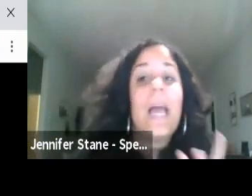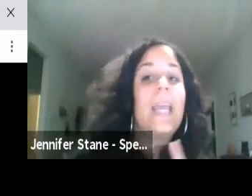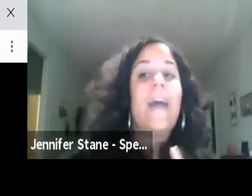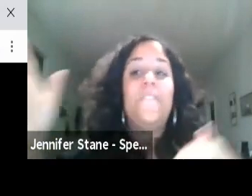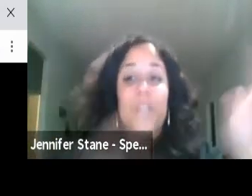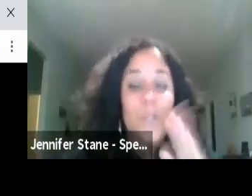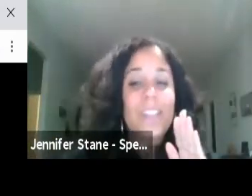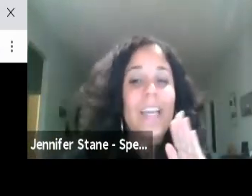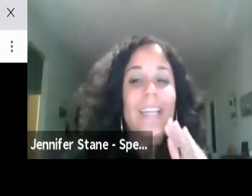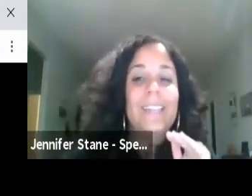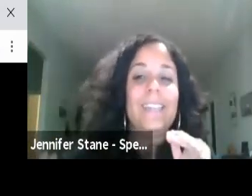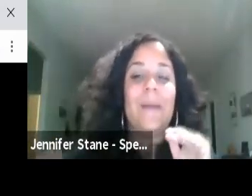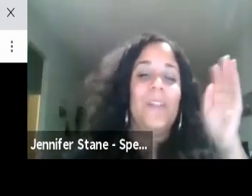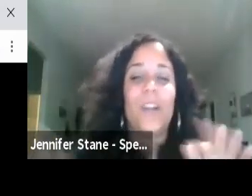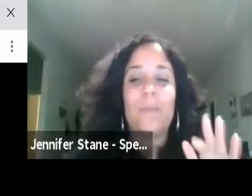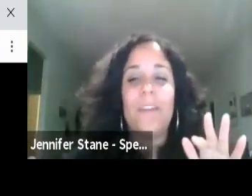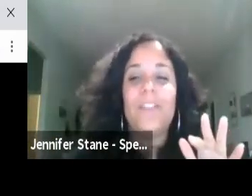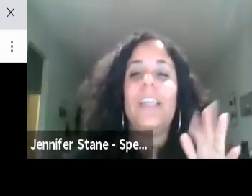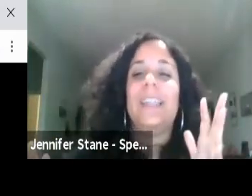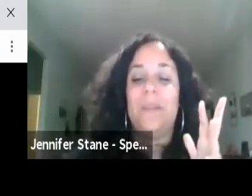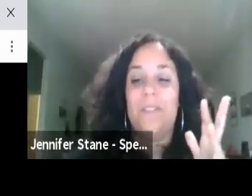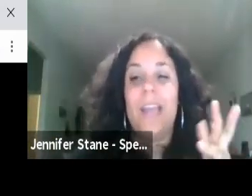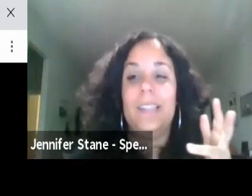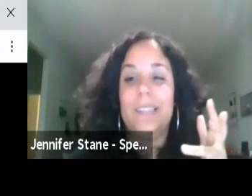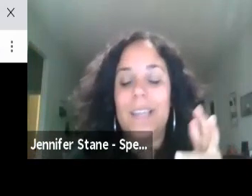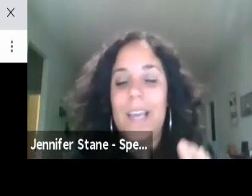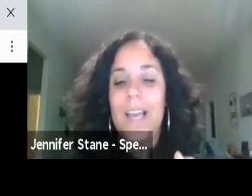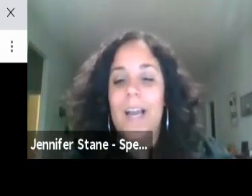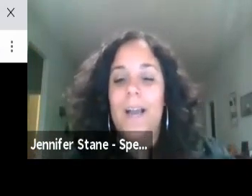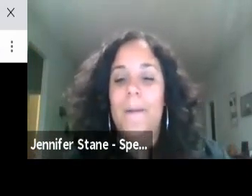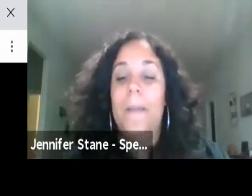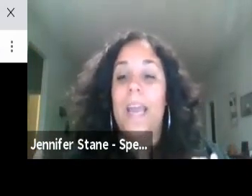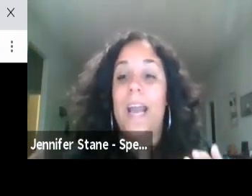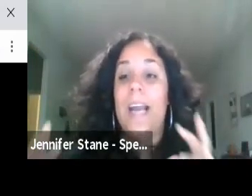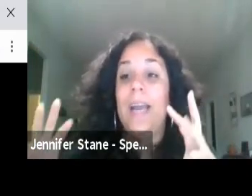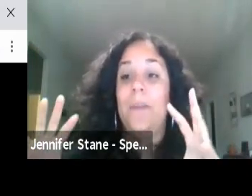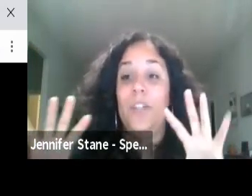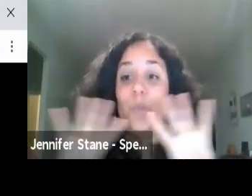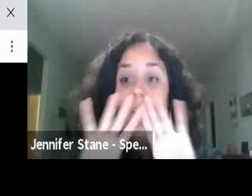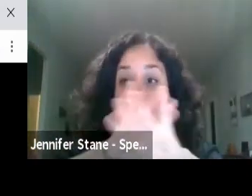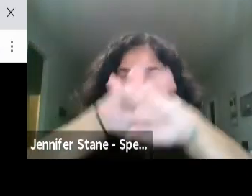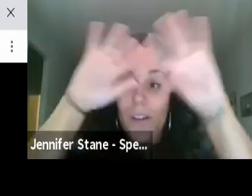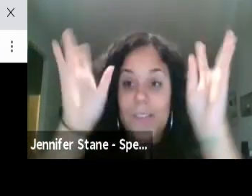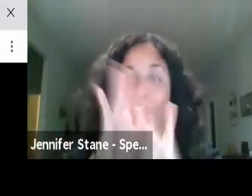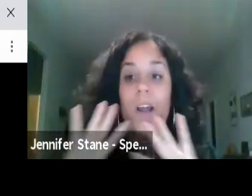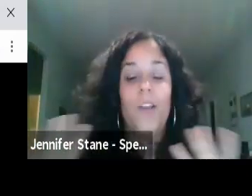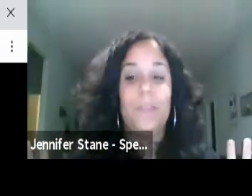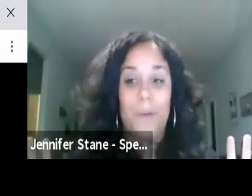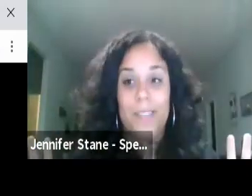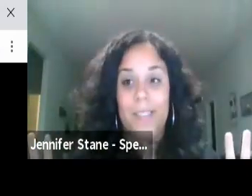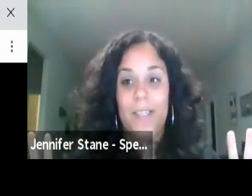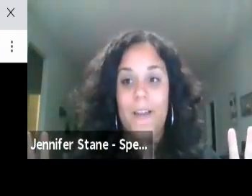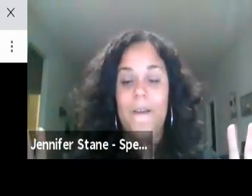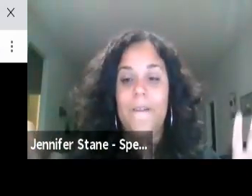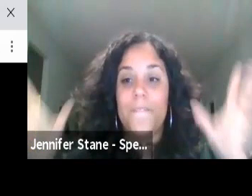Give me like a few seconds. I'm going to turn off my video so you can't see my face. And I am going to draw someone who